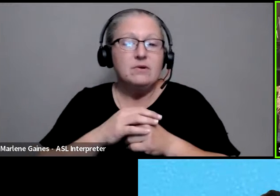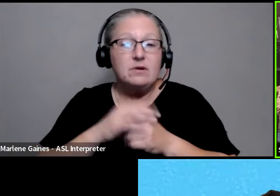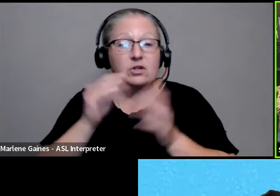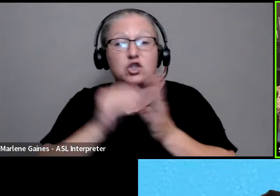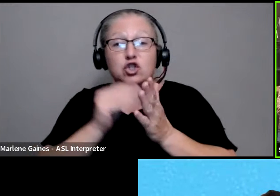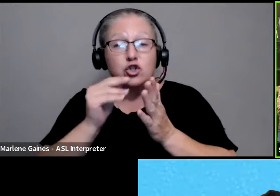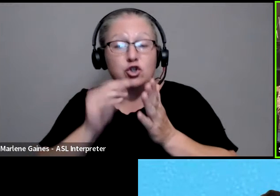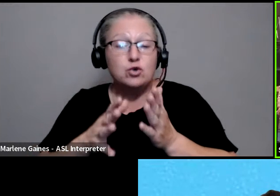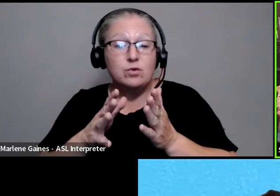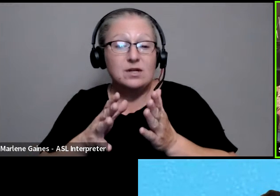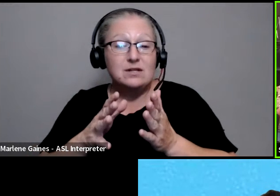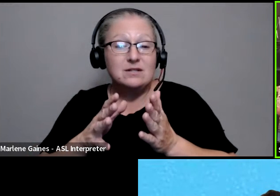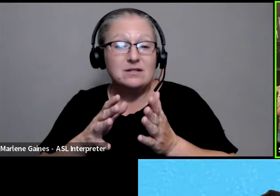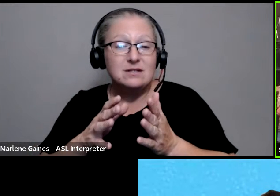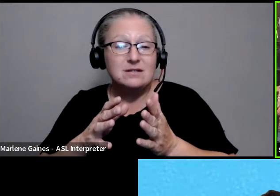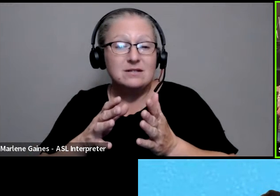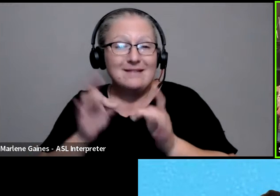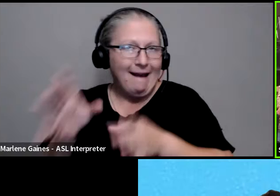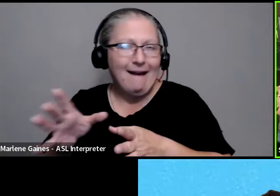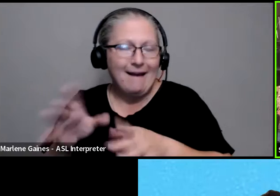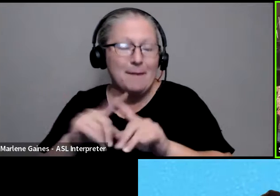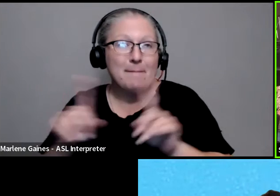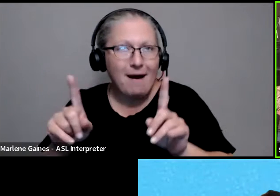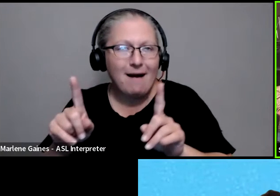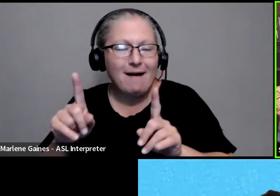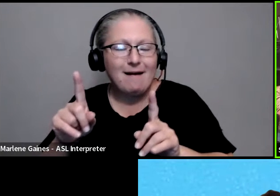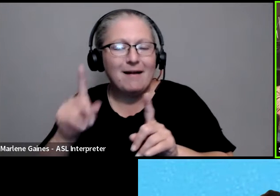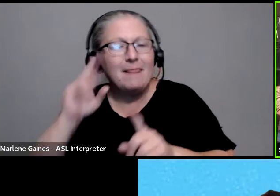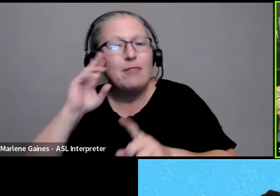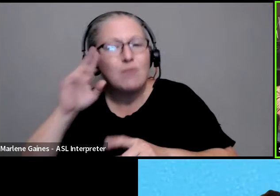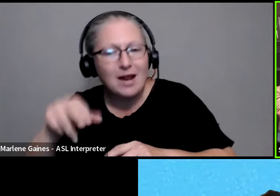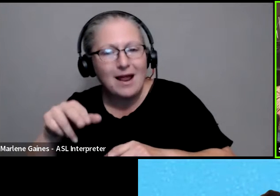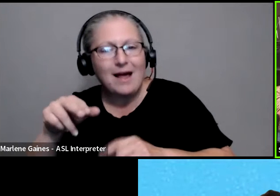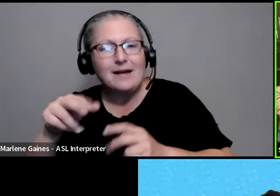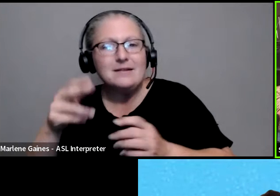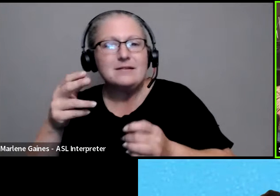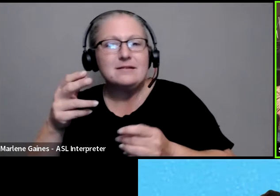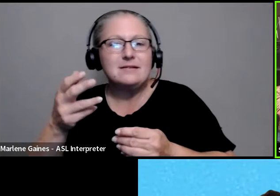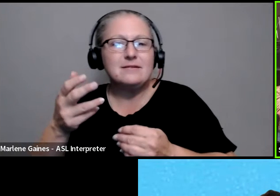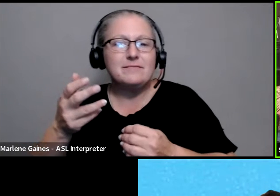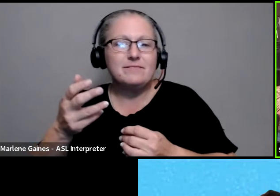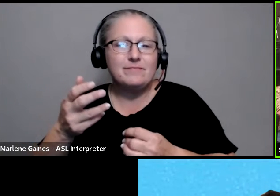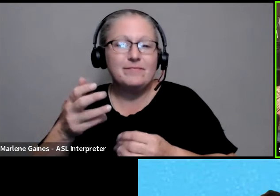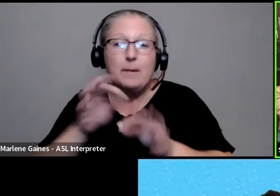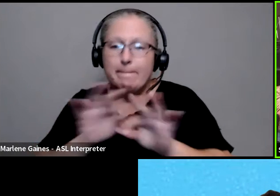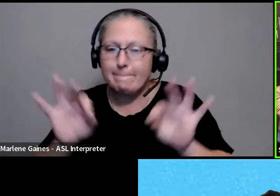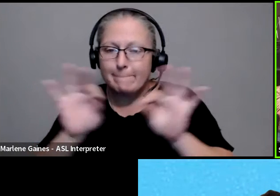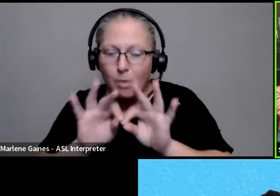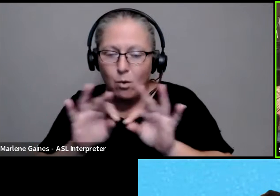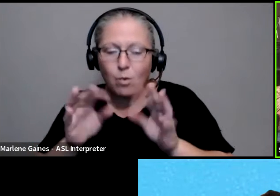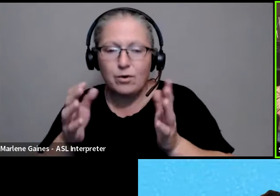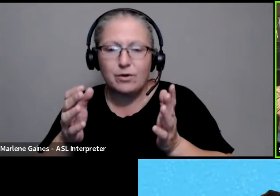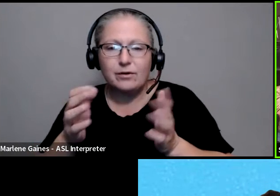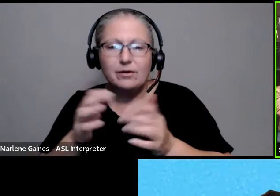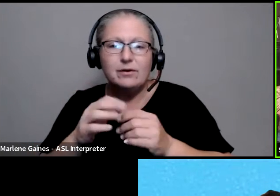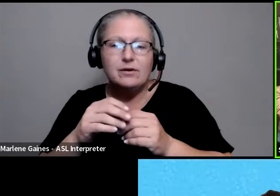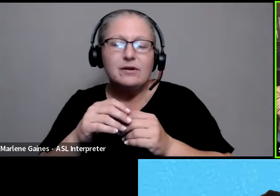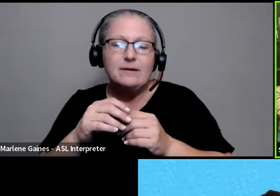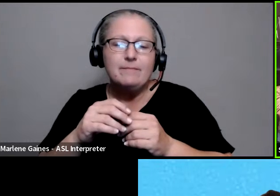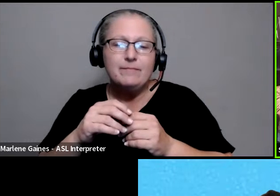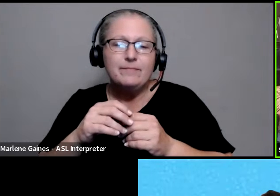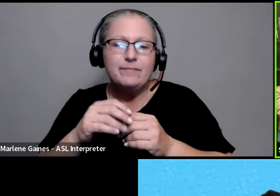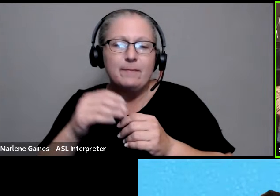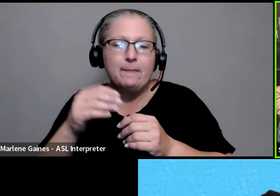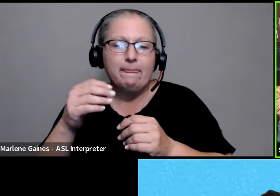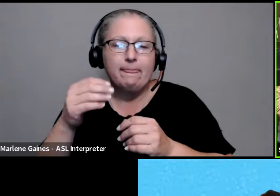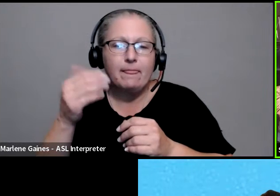students hate it, but at the same time realize that it is important to, be